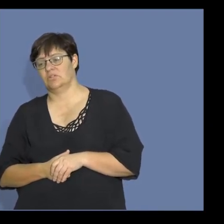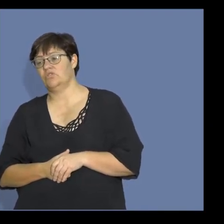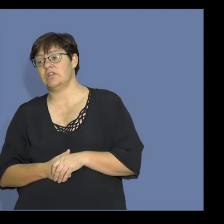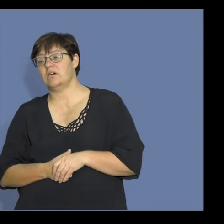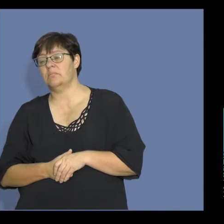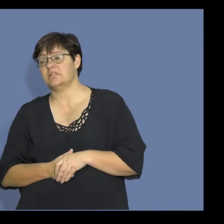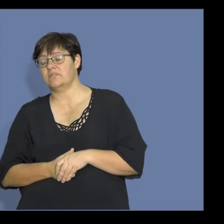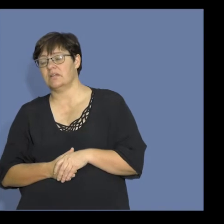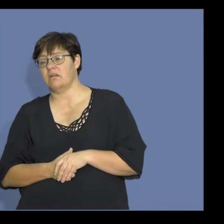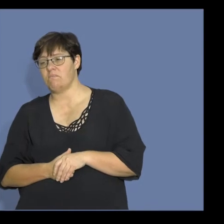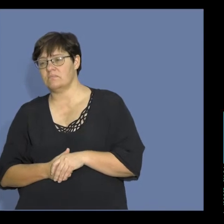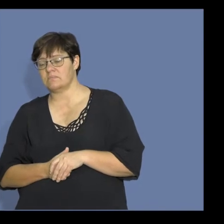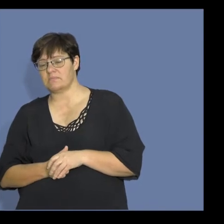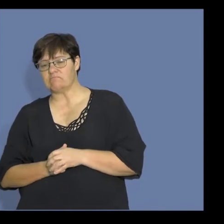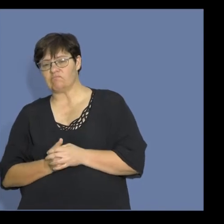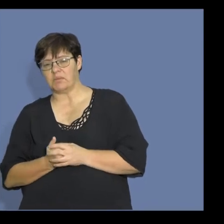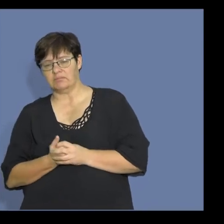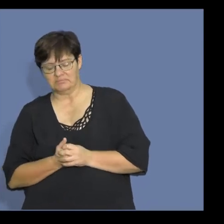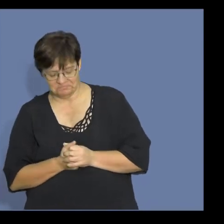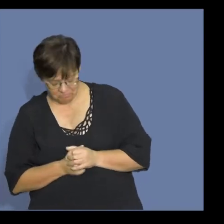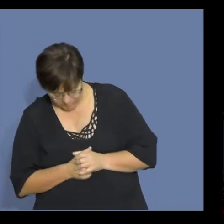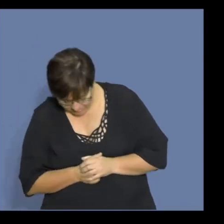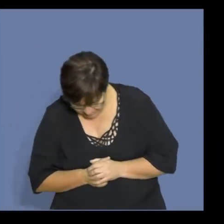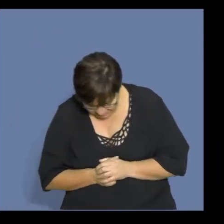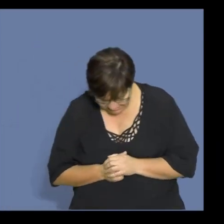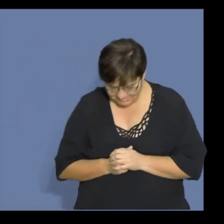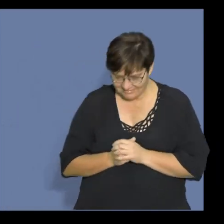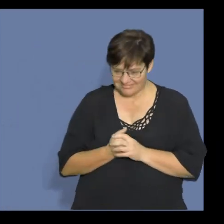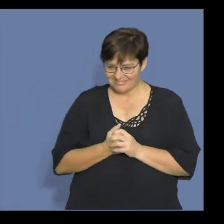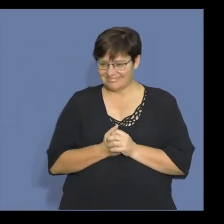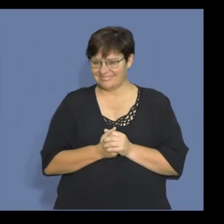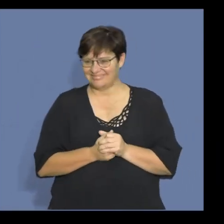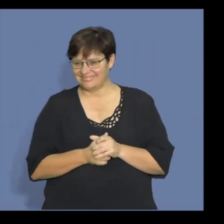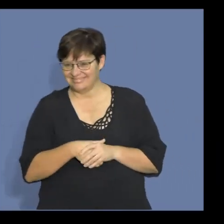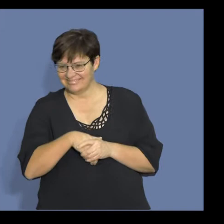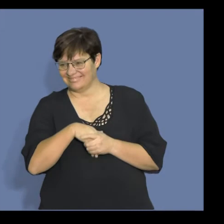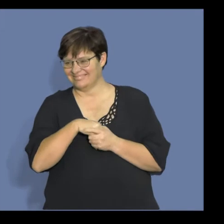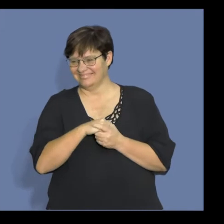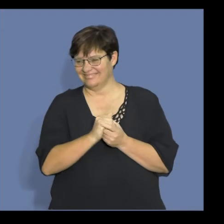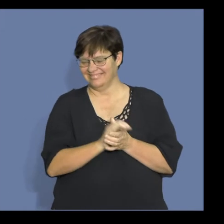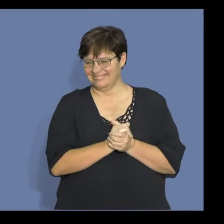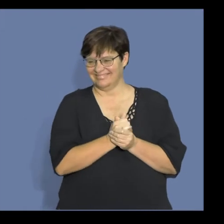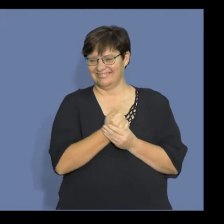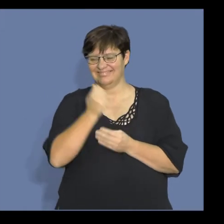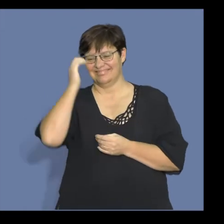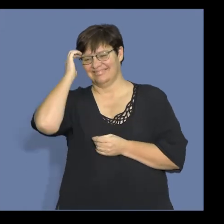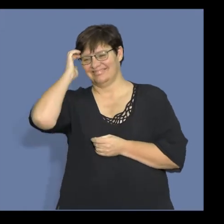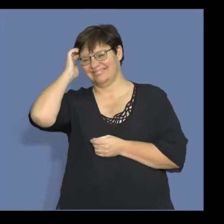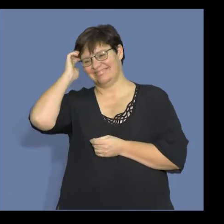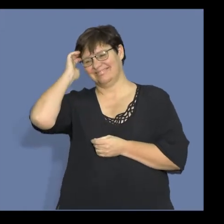role. Okay. You usually are, but it's fine. You're supposed to sign that. I'm not supposed to hear that.